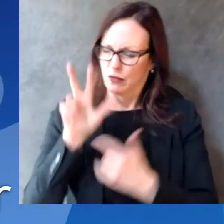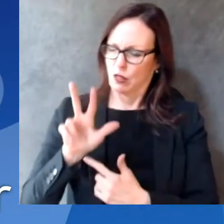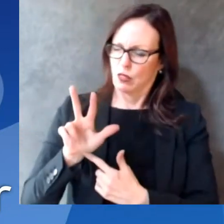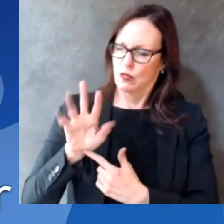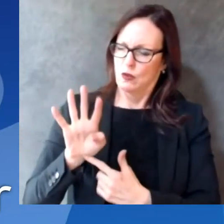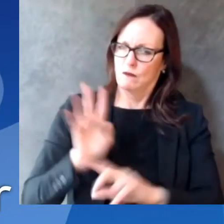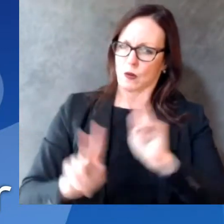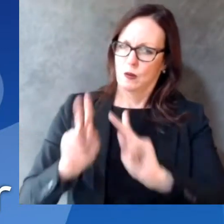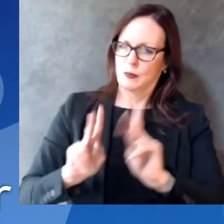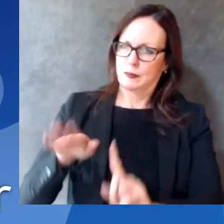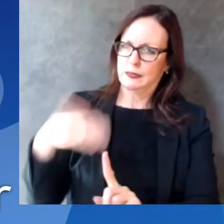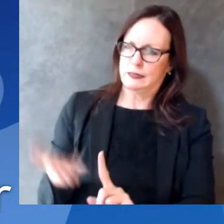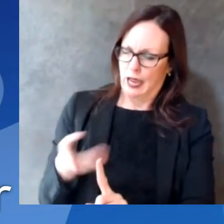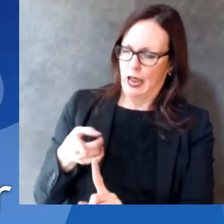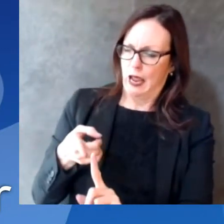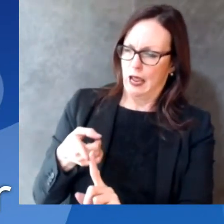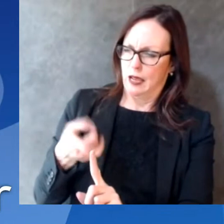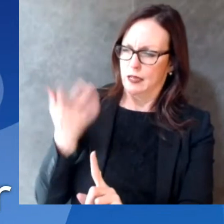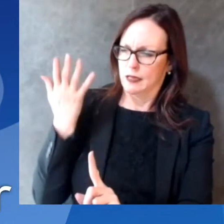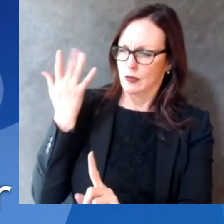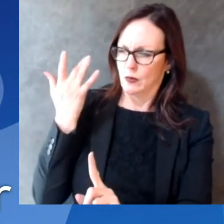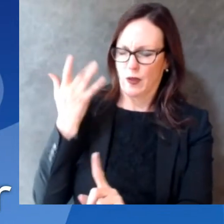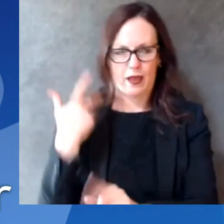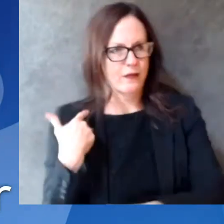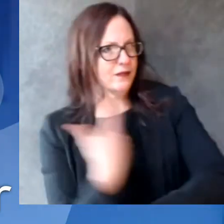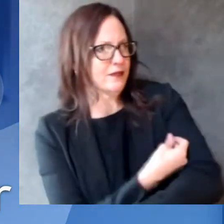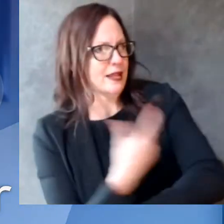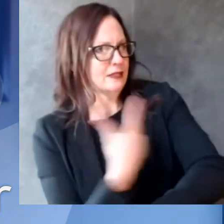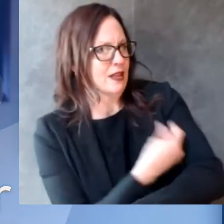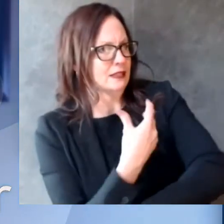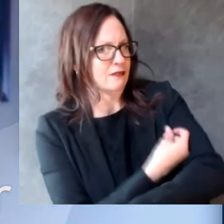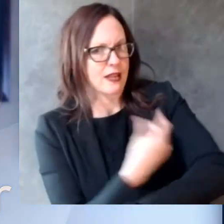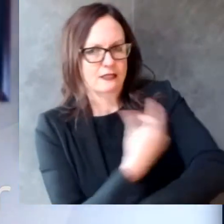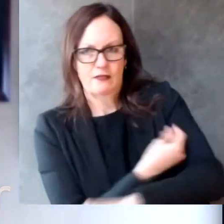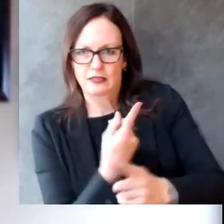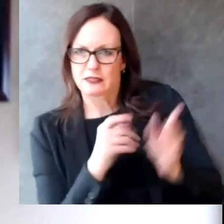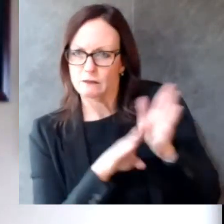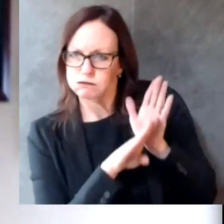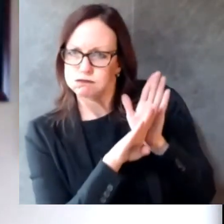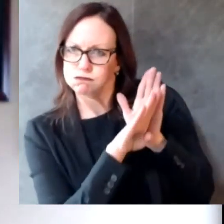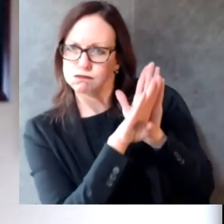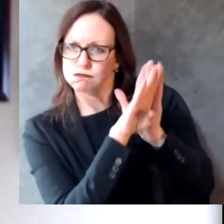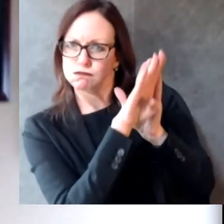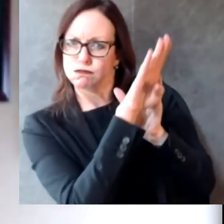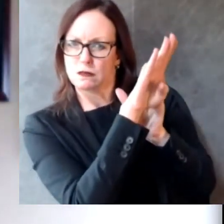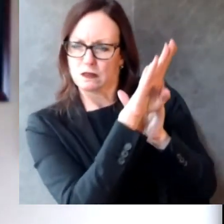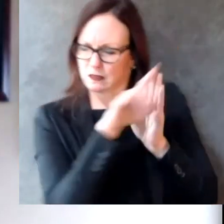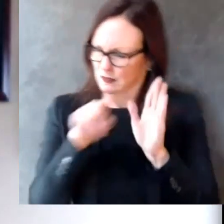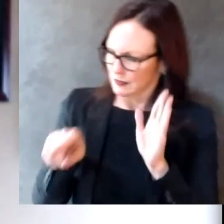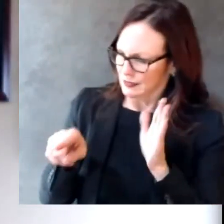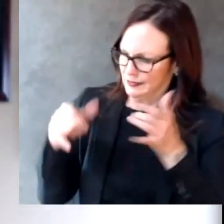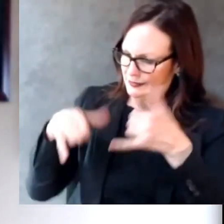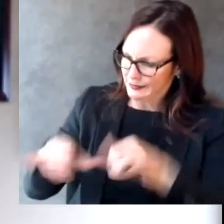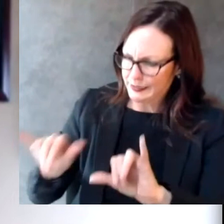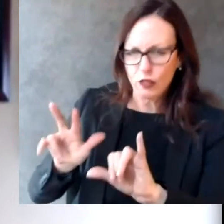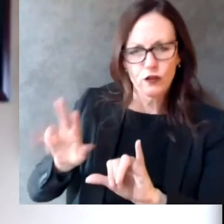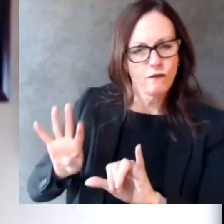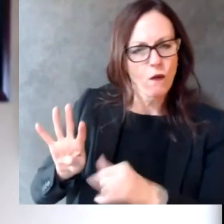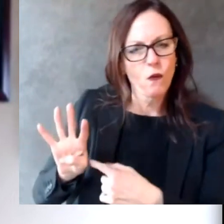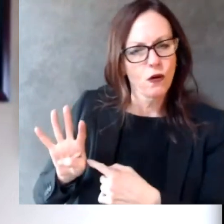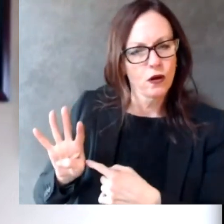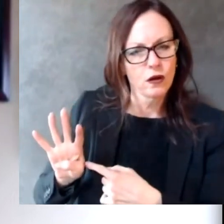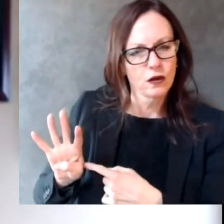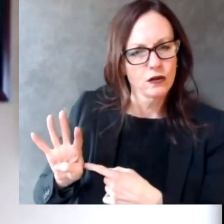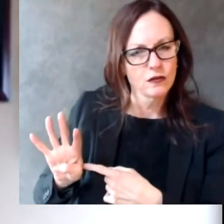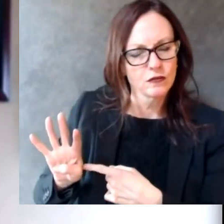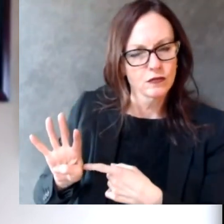Dr. Westergaard, would you like to comment? Sure. There's probably not one explanation, but a subset